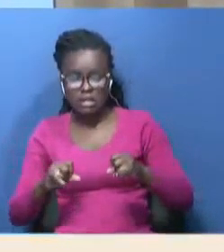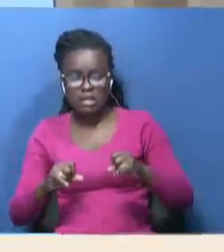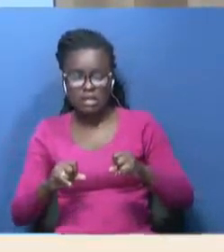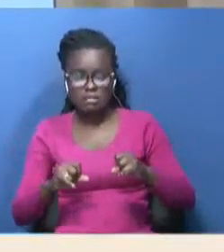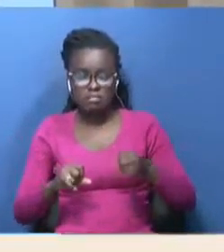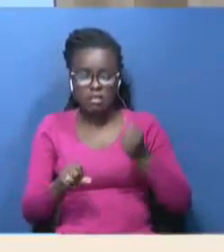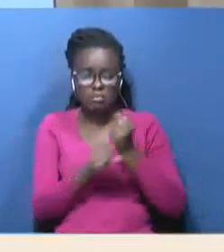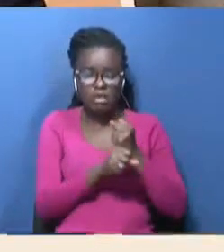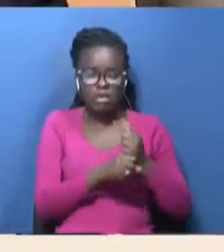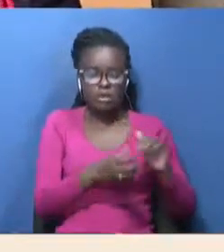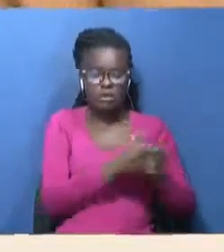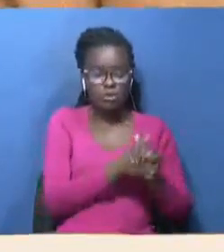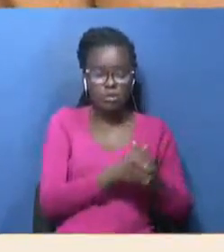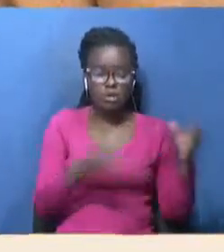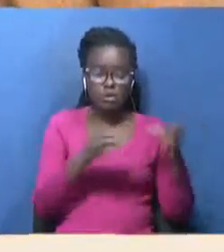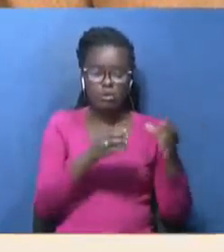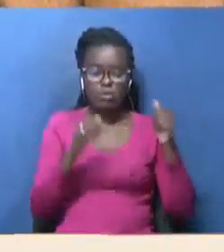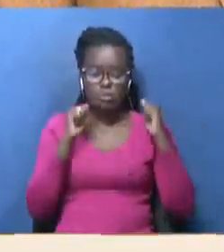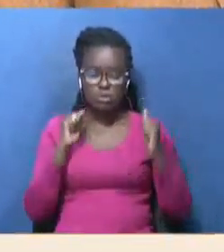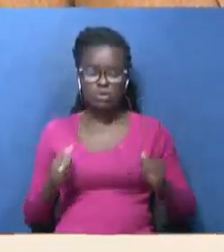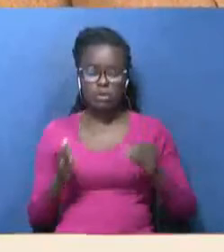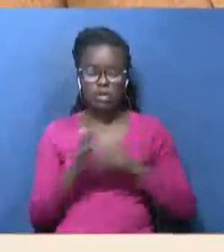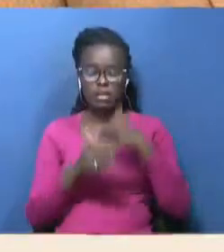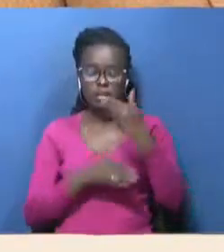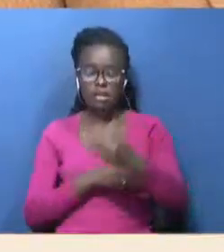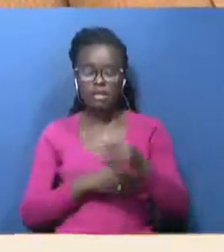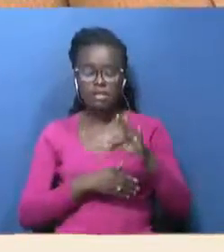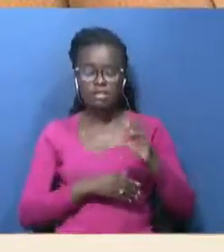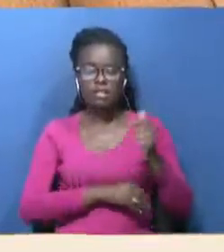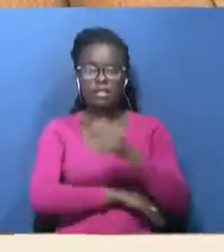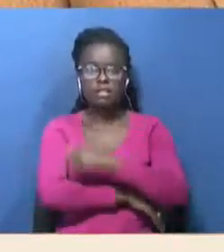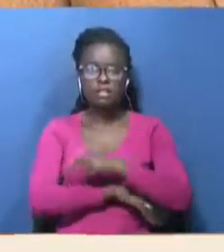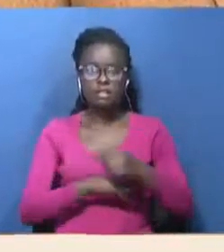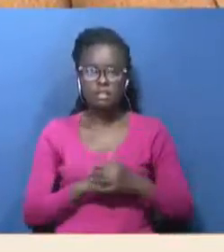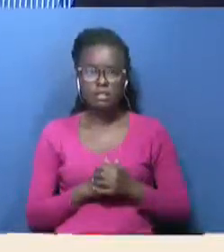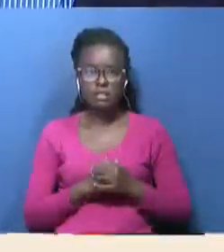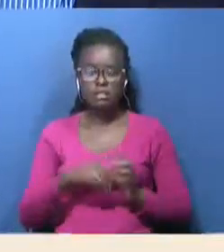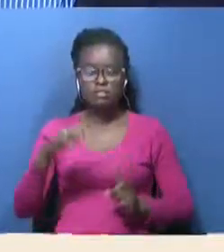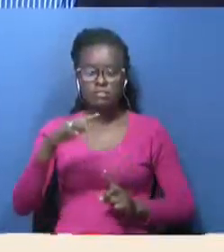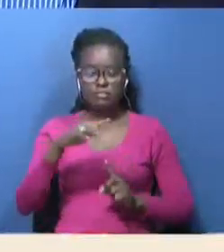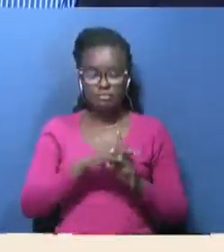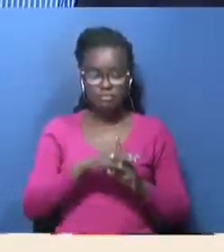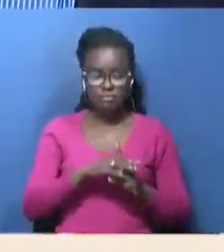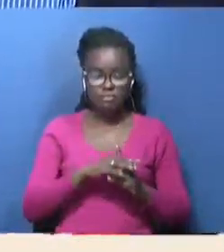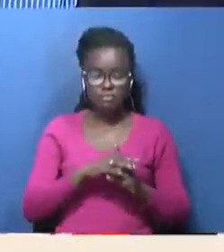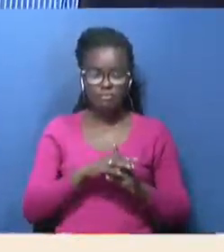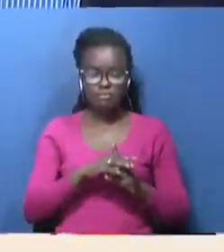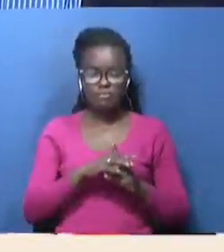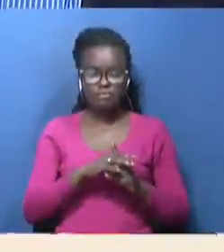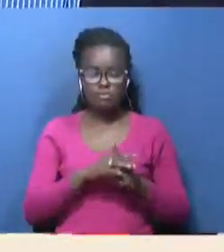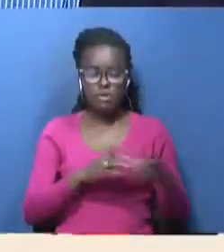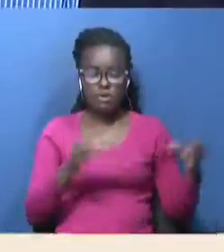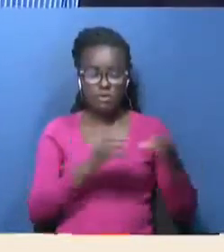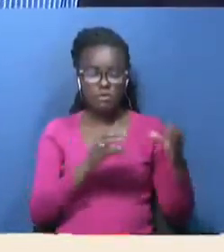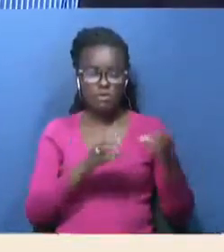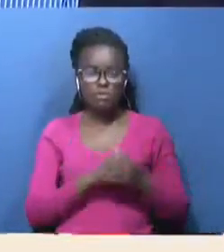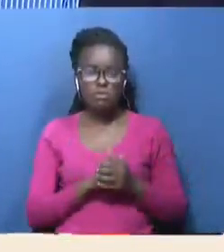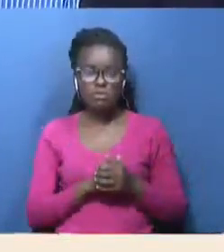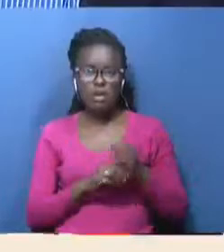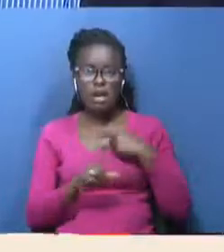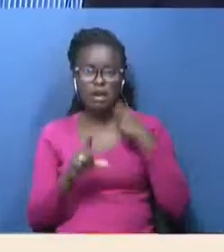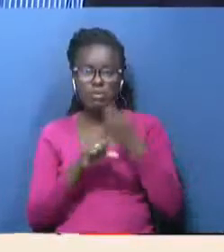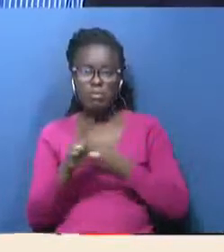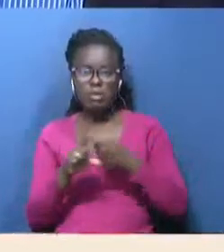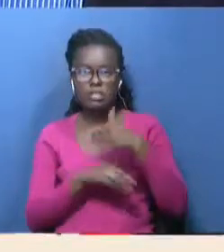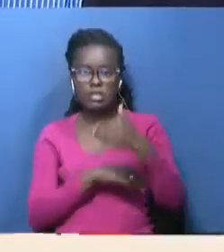gũcokereria riri ũcio. Over the next 30 days is going to be a rejuvenation of the party at the grassroots level. Rejuvenated, we will have grassroots mobilizations. In